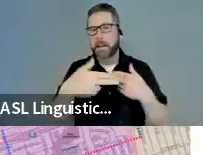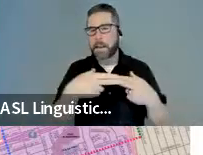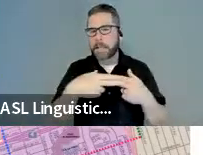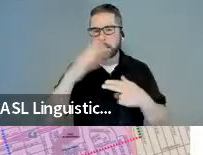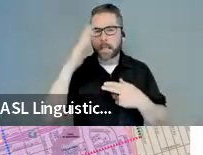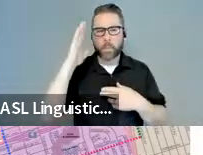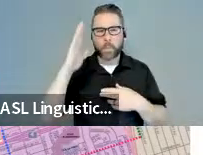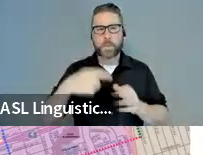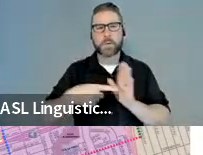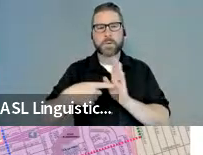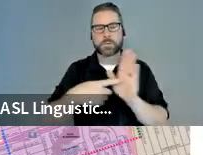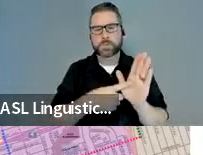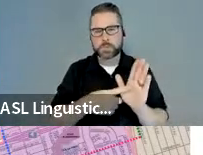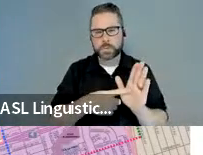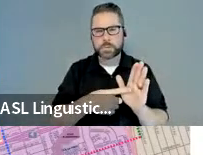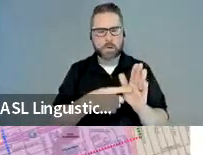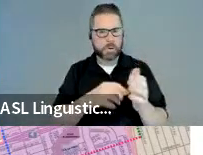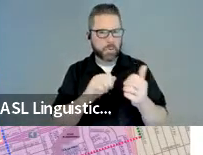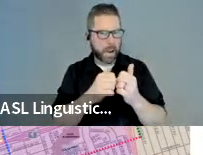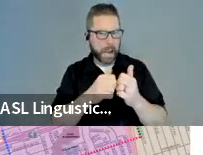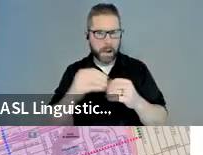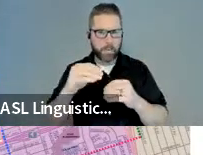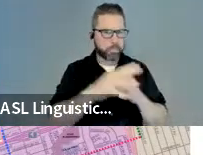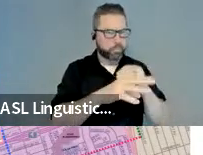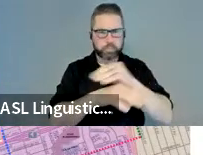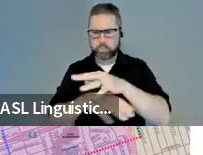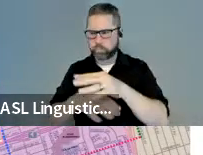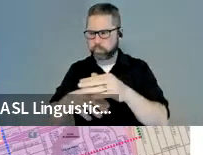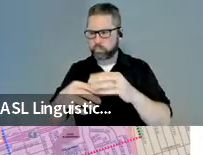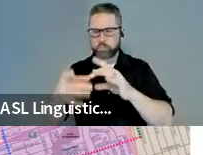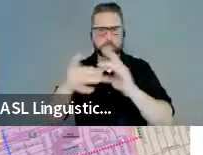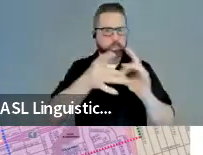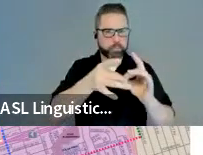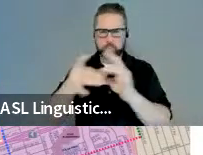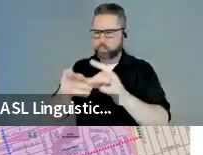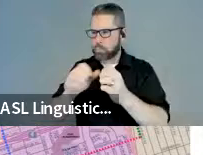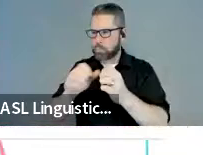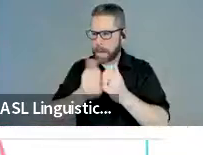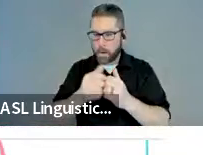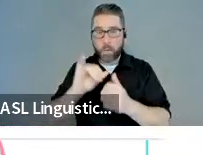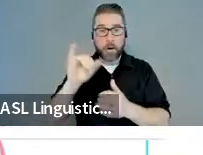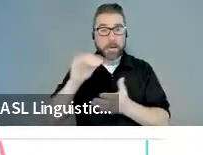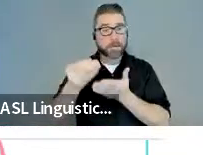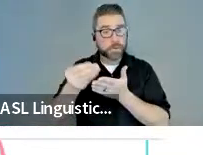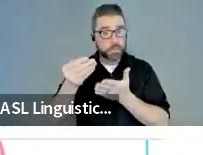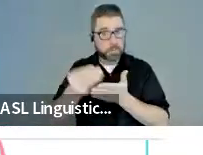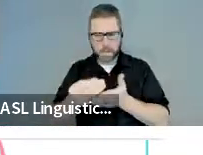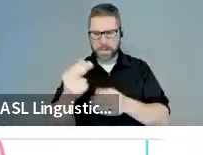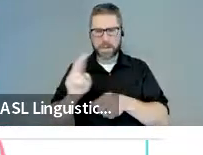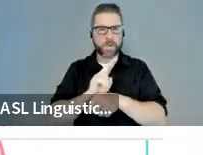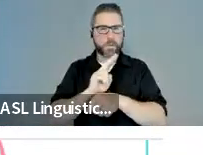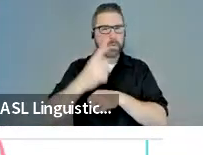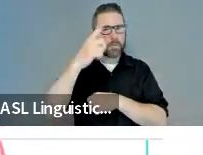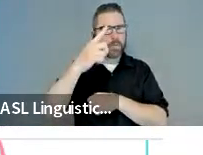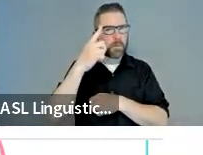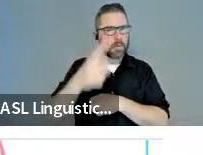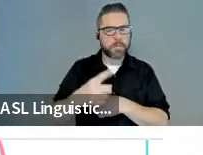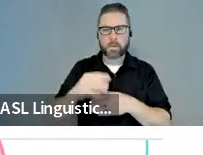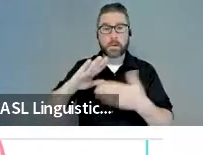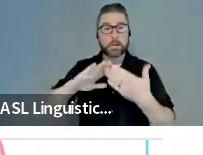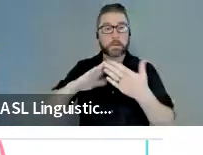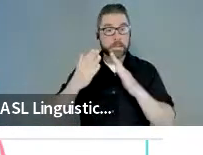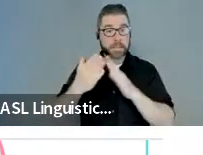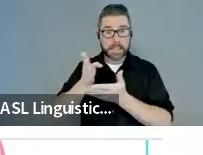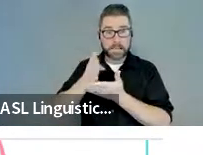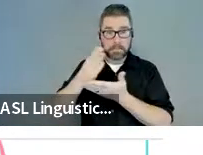safety features? And also like, what is the funding being used for? What is the city's overall project budget? So we do have